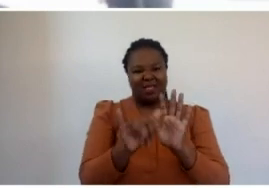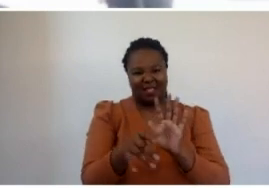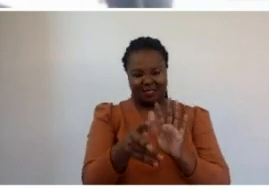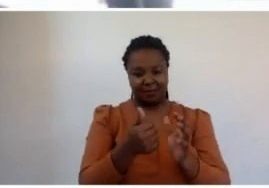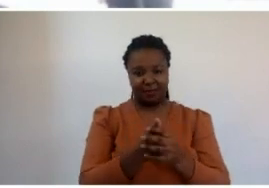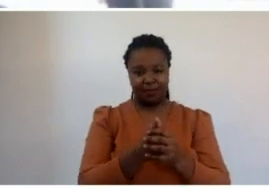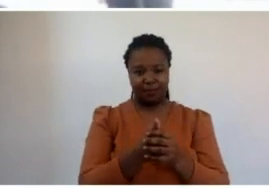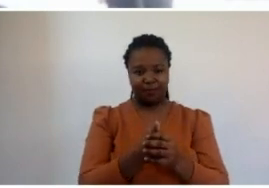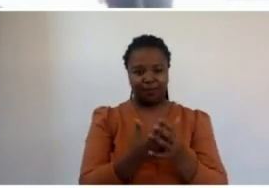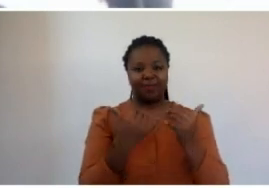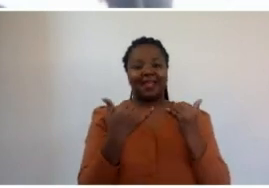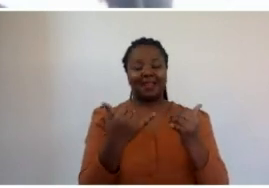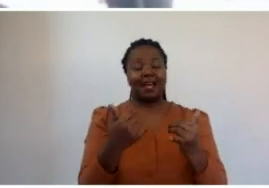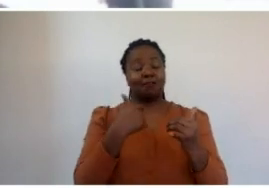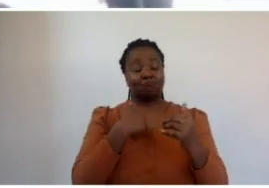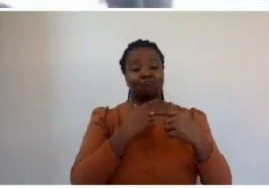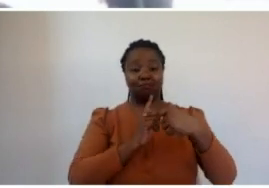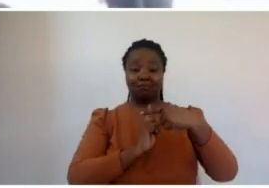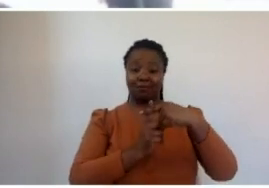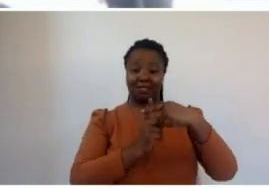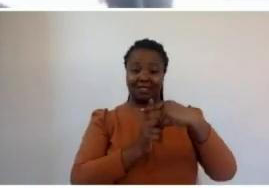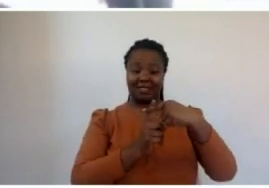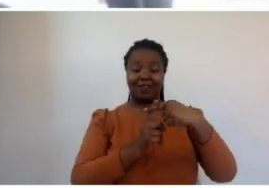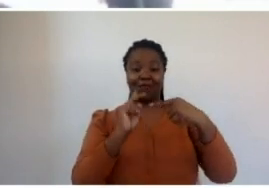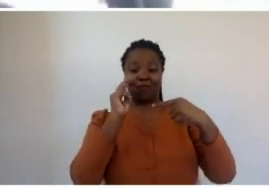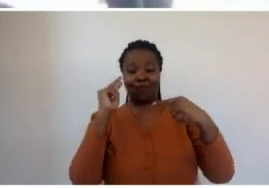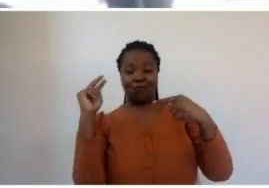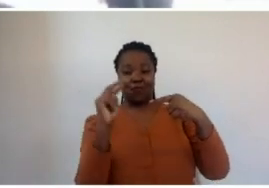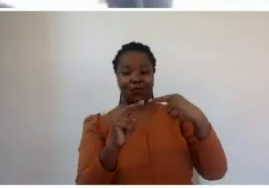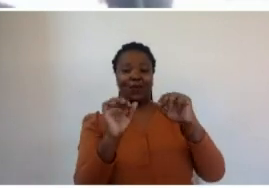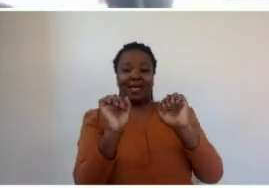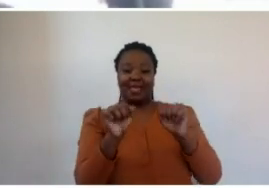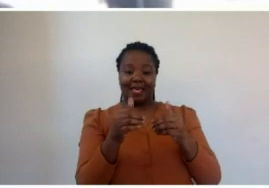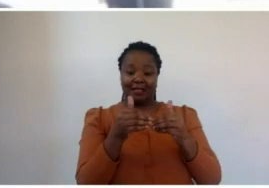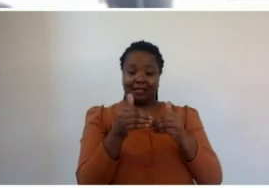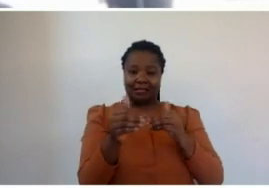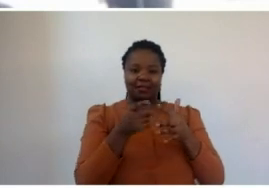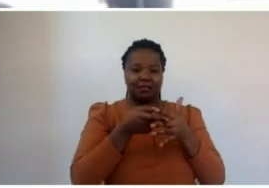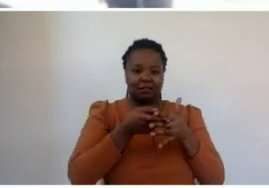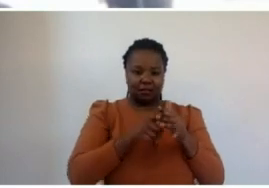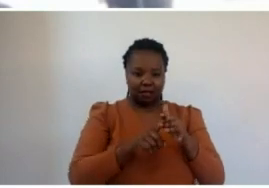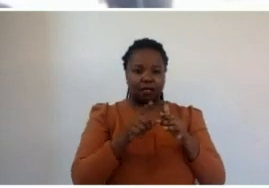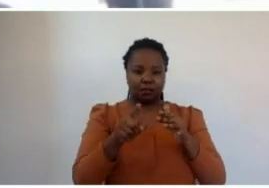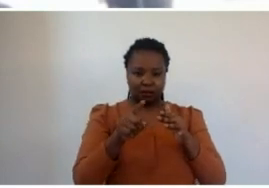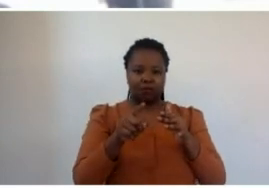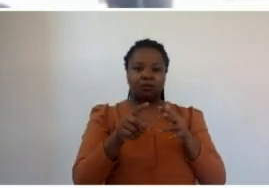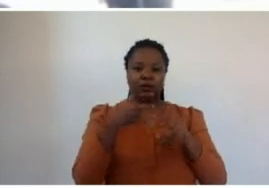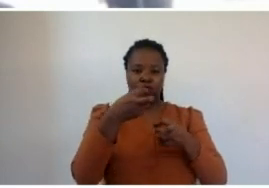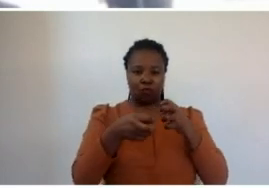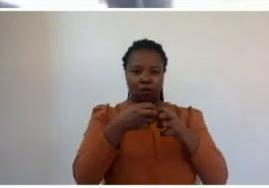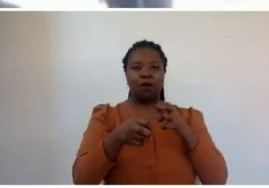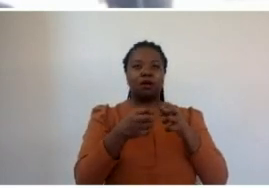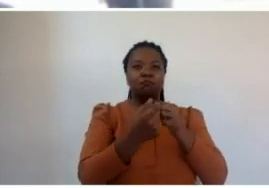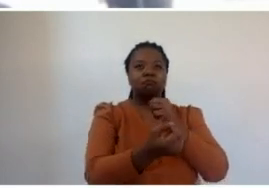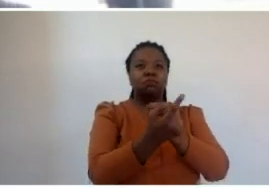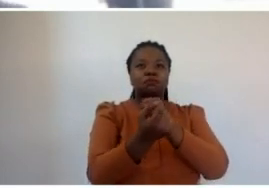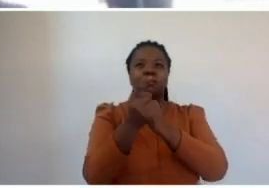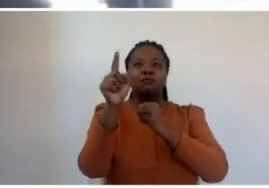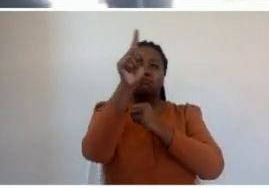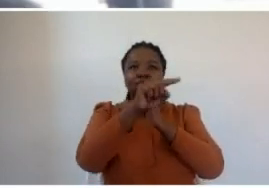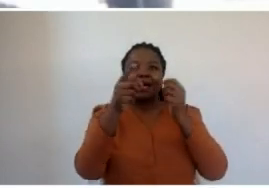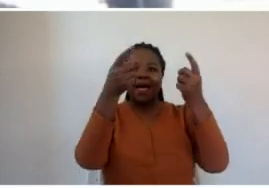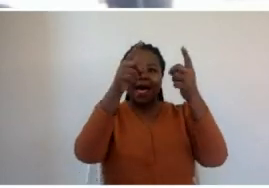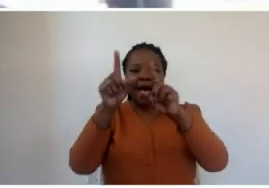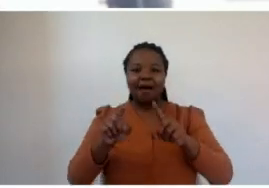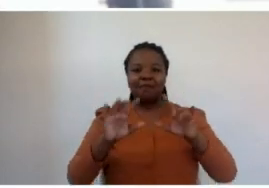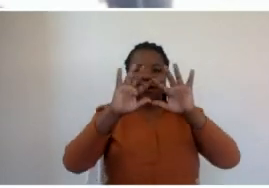of course, optimistic view that we will now start to see these problems in a more global sharing way. Well, you might say, well, why would